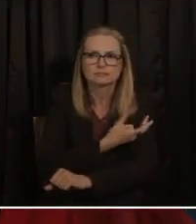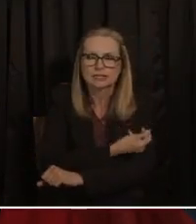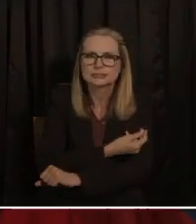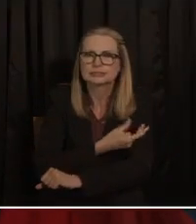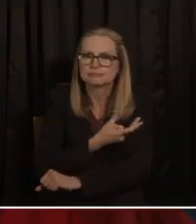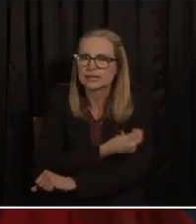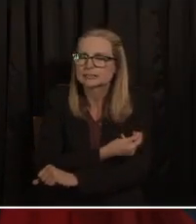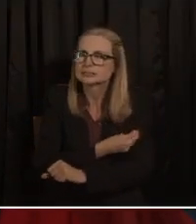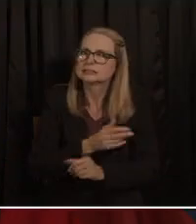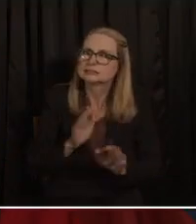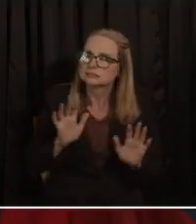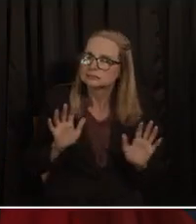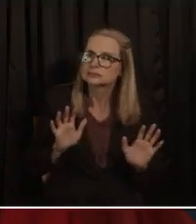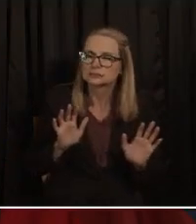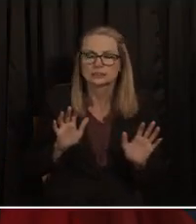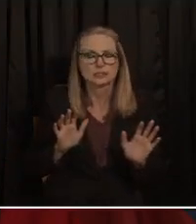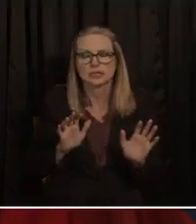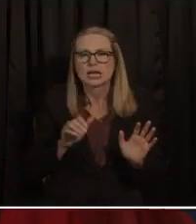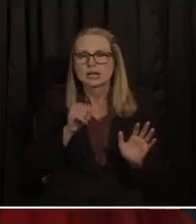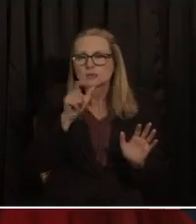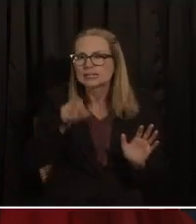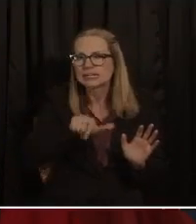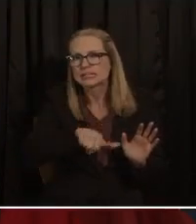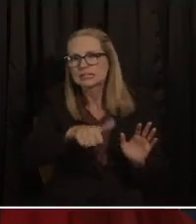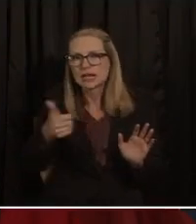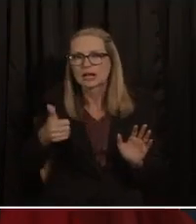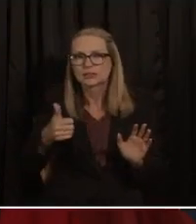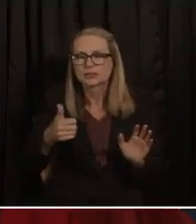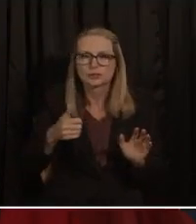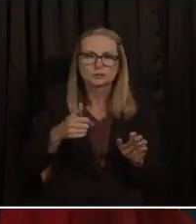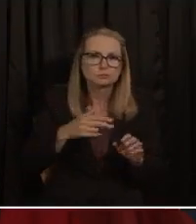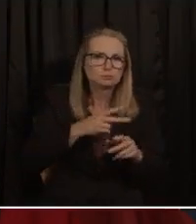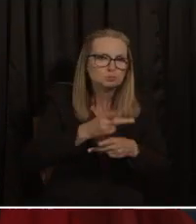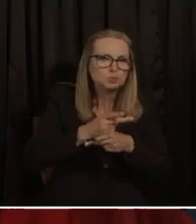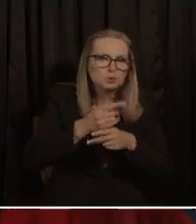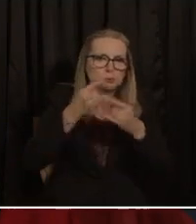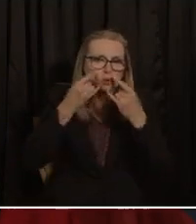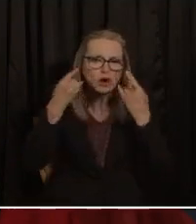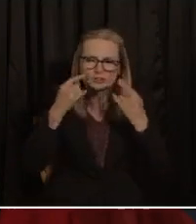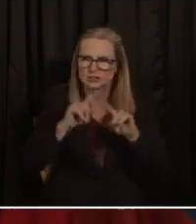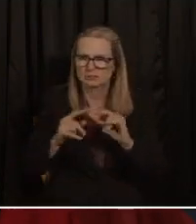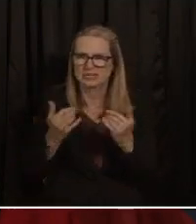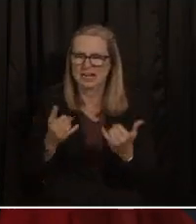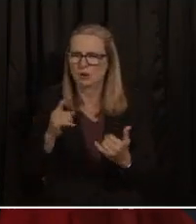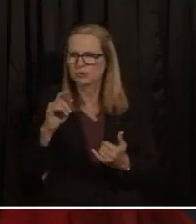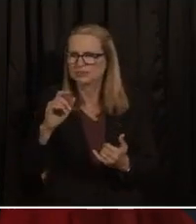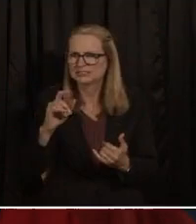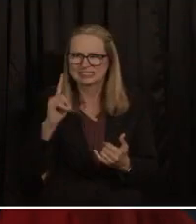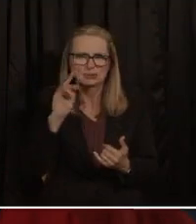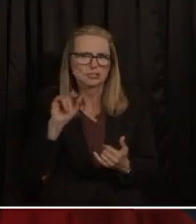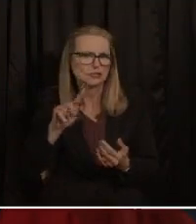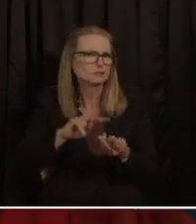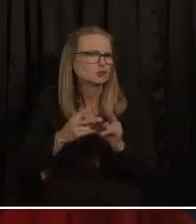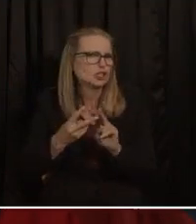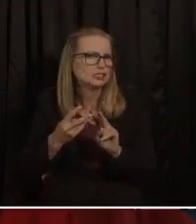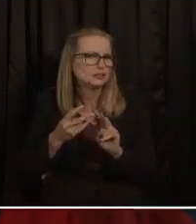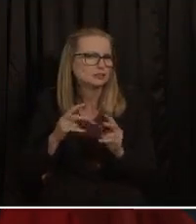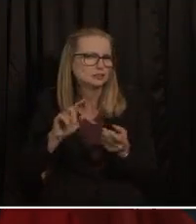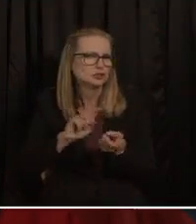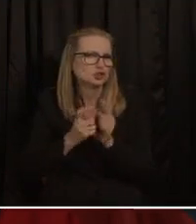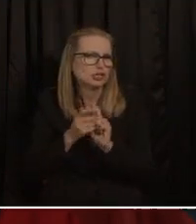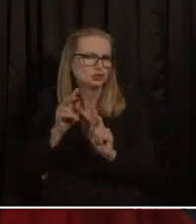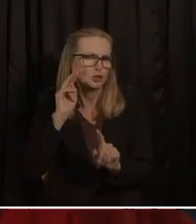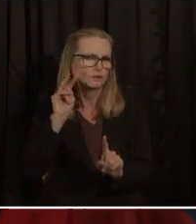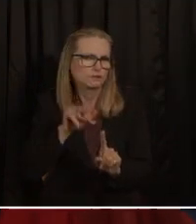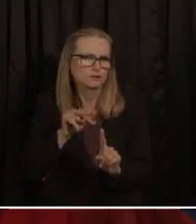use additional precautions. And it sounds like you're taking a little different tack on that. And I just wanted you to elaborate a bit. Sure.